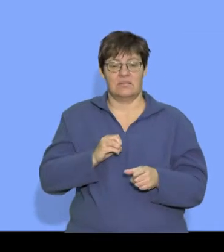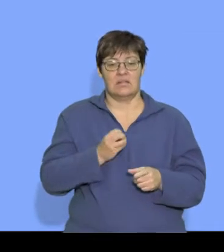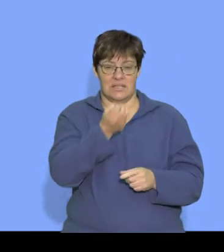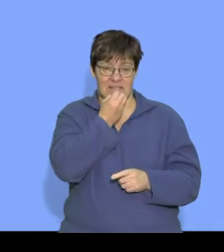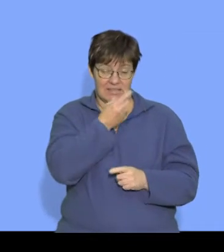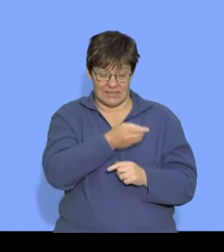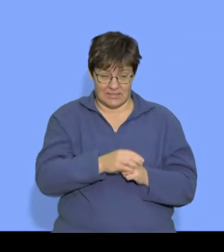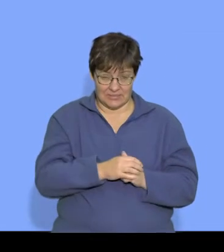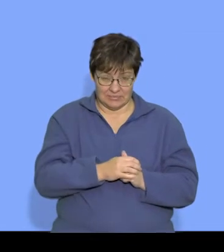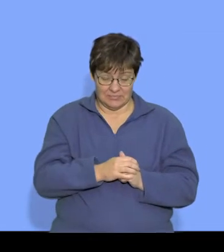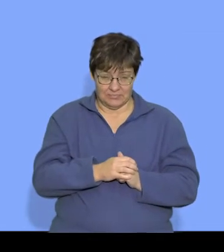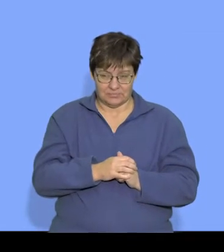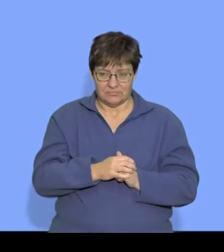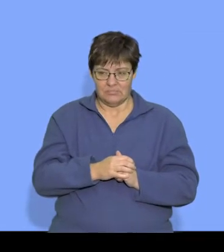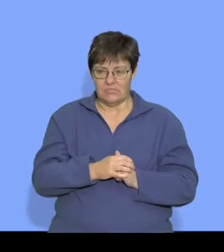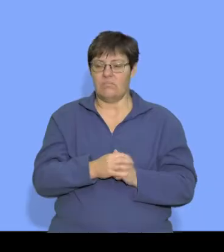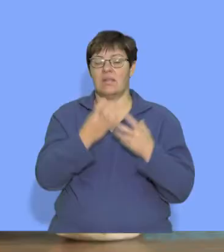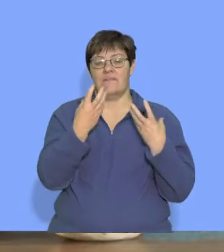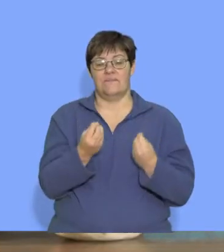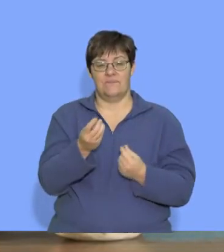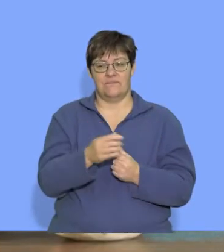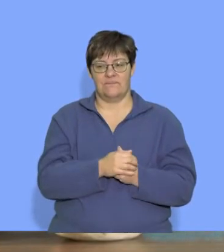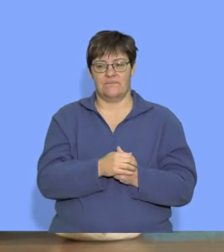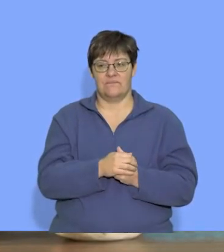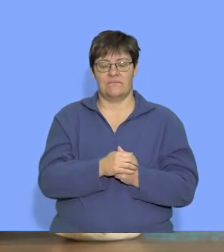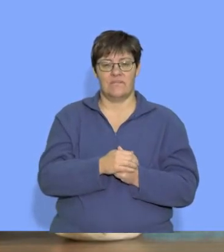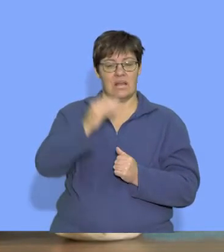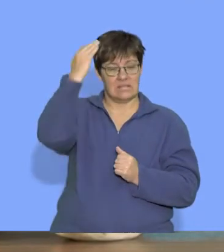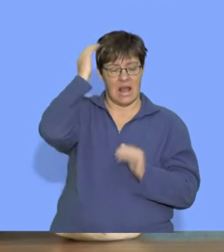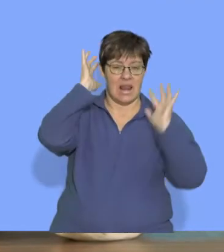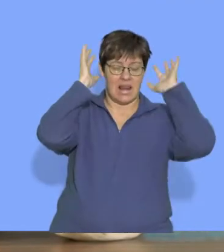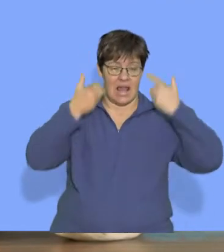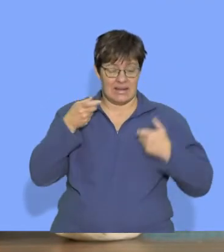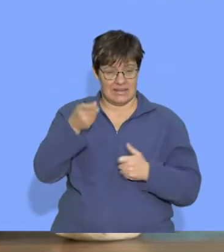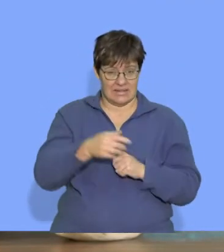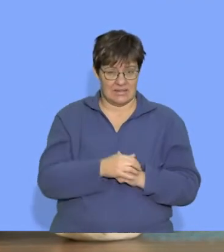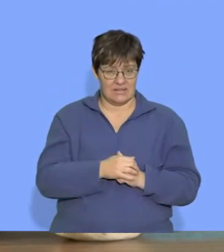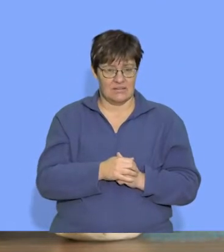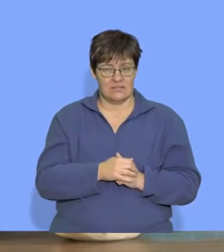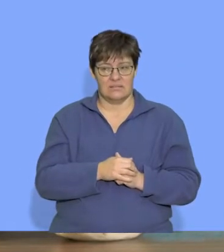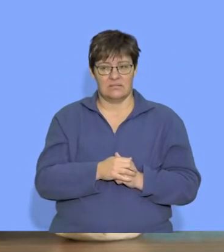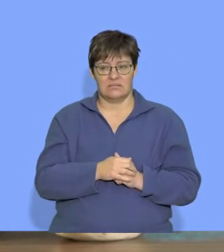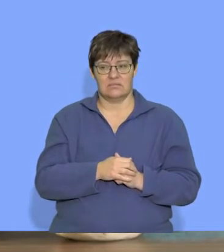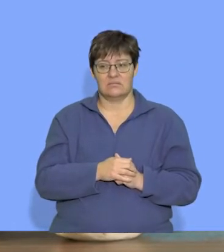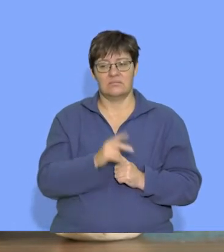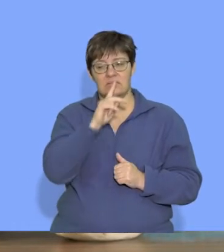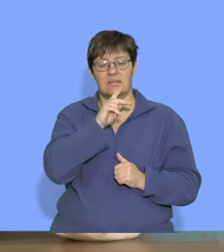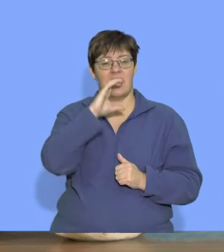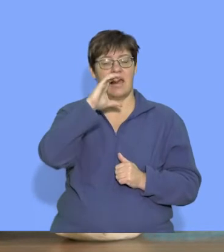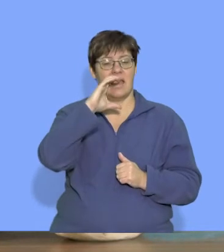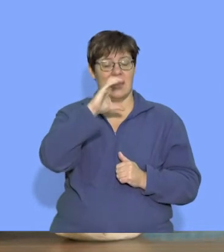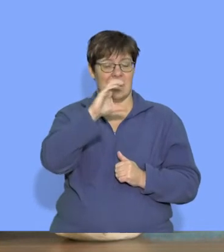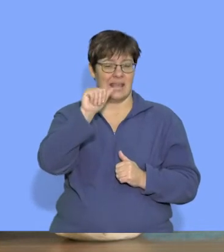body. So with me today, I've got the skull of a lion. And so let's look at the canines of